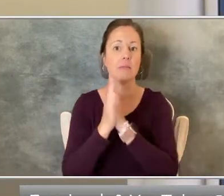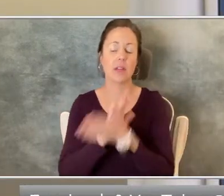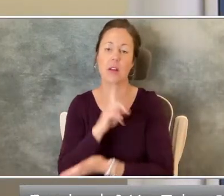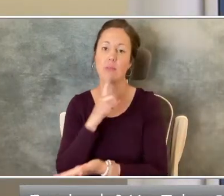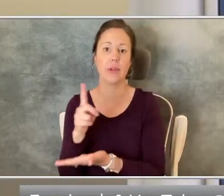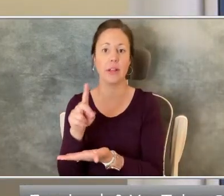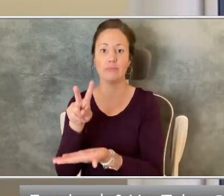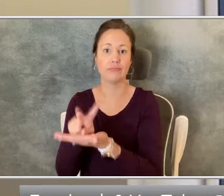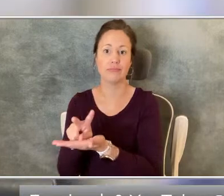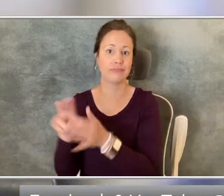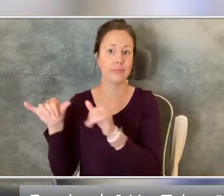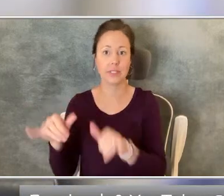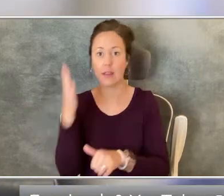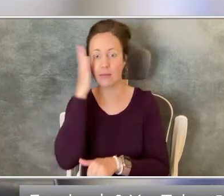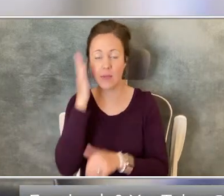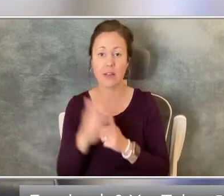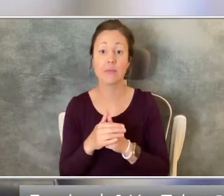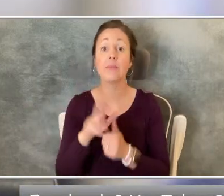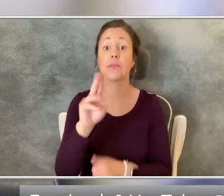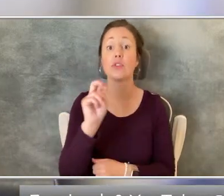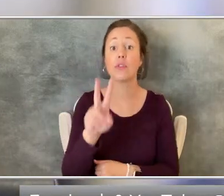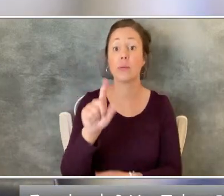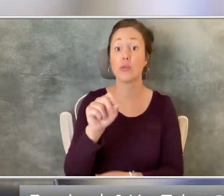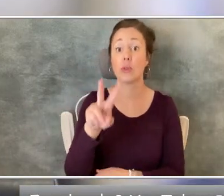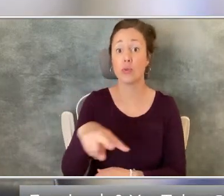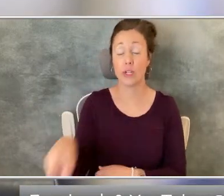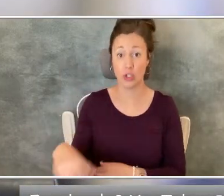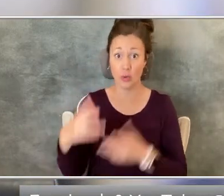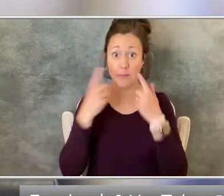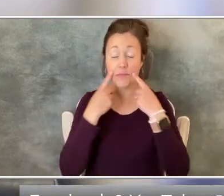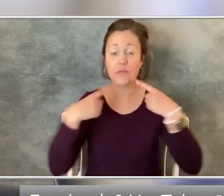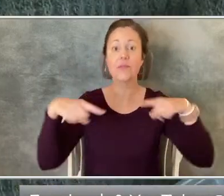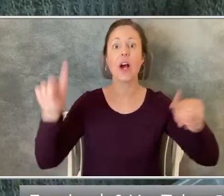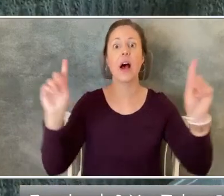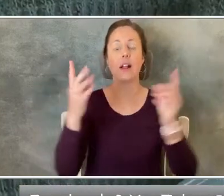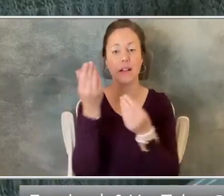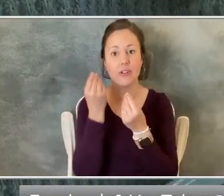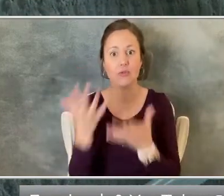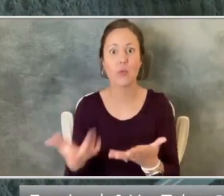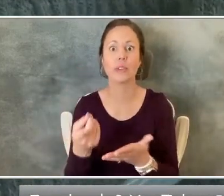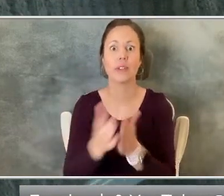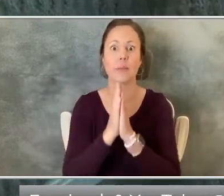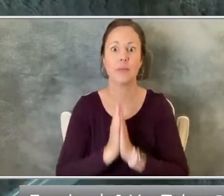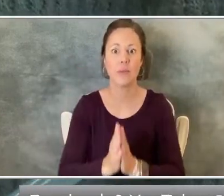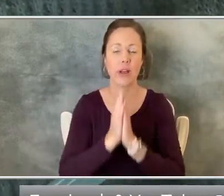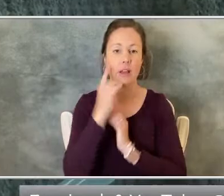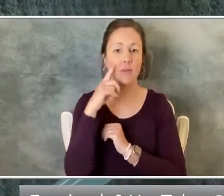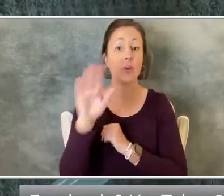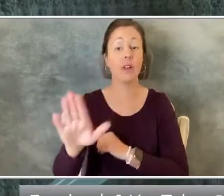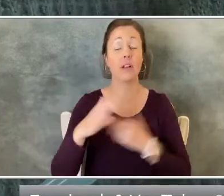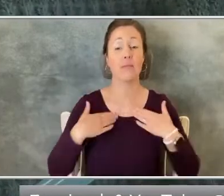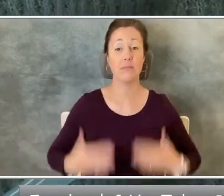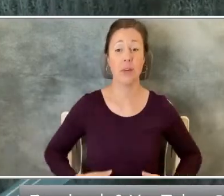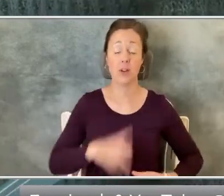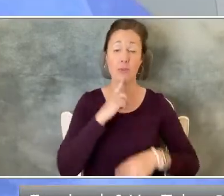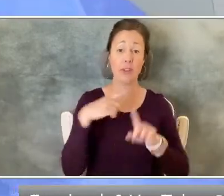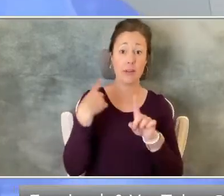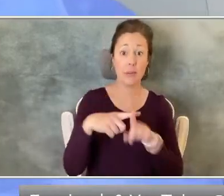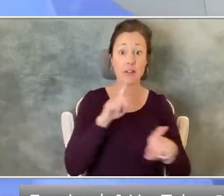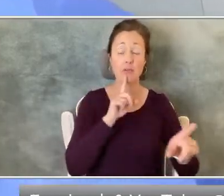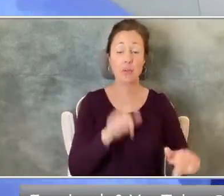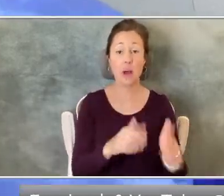of 2022, Gene and Debbie got the news they'd been praying for. His body's positive response to the cancer